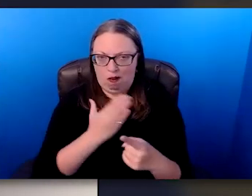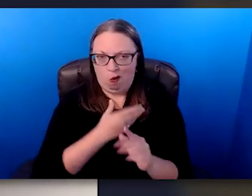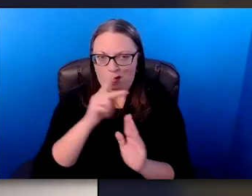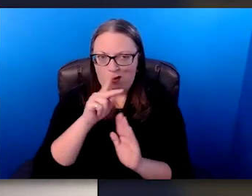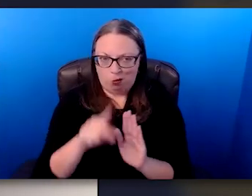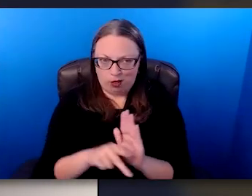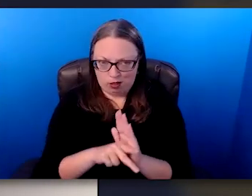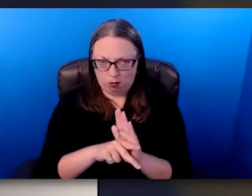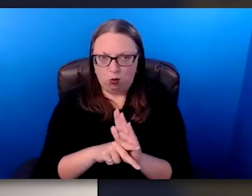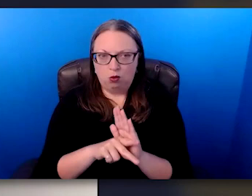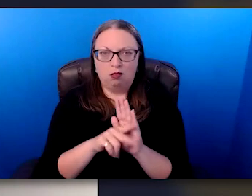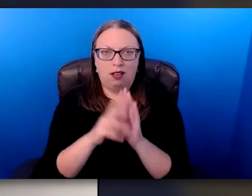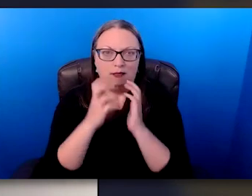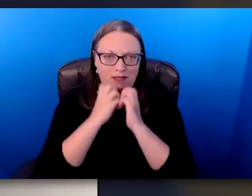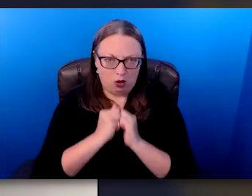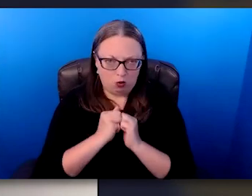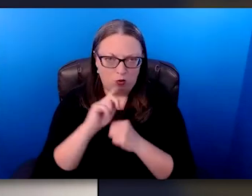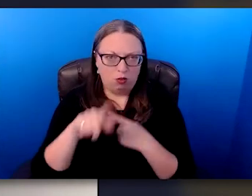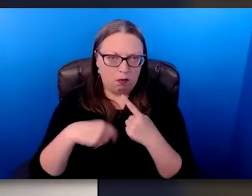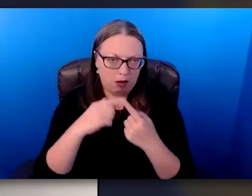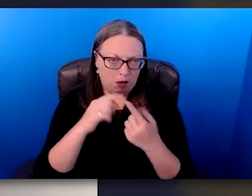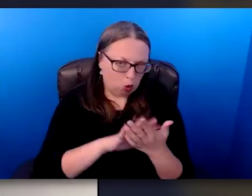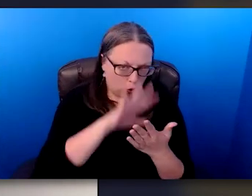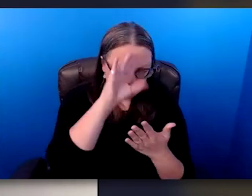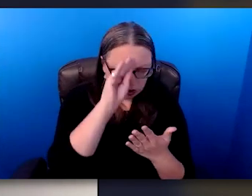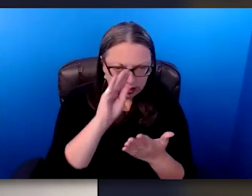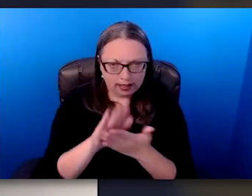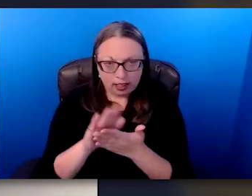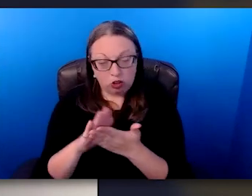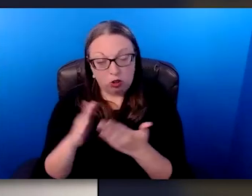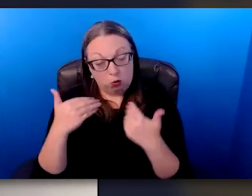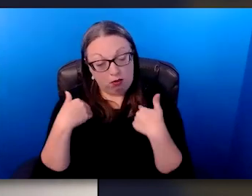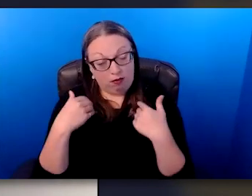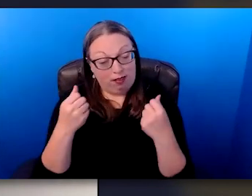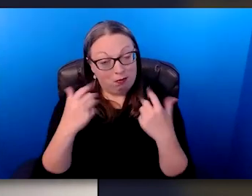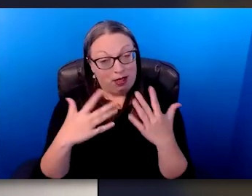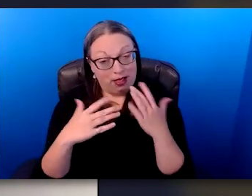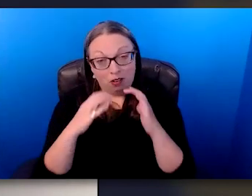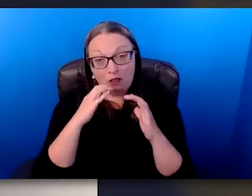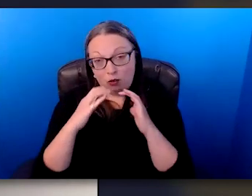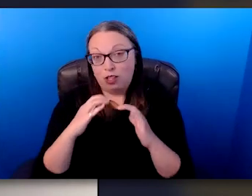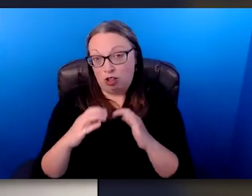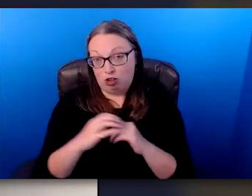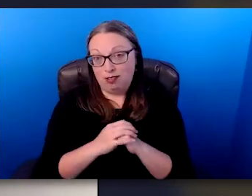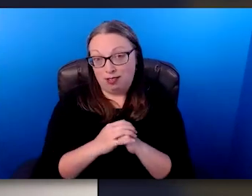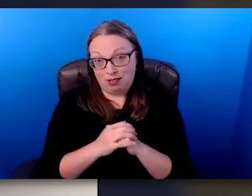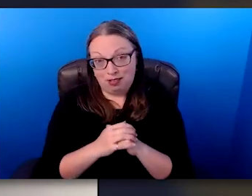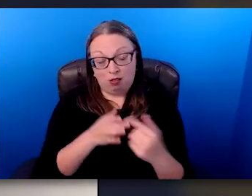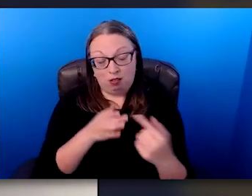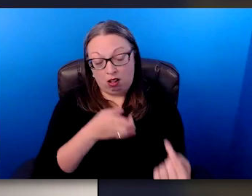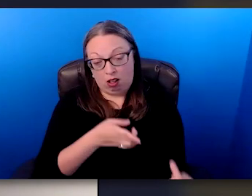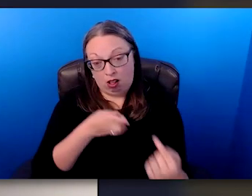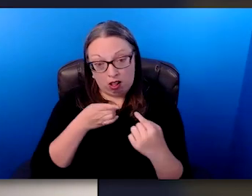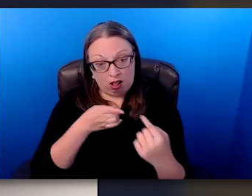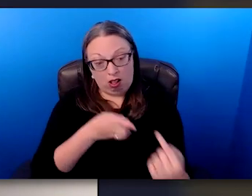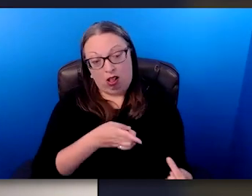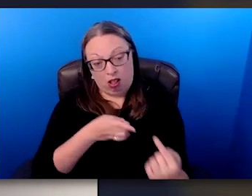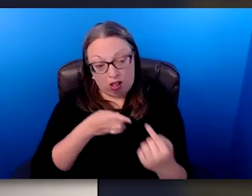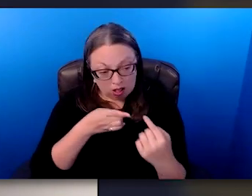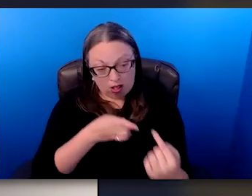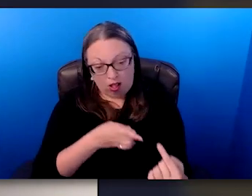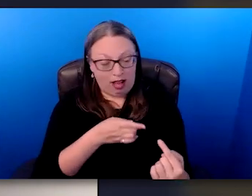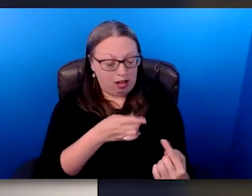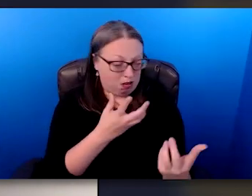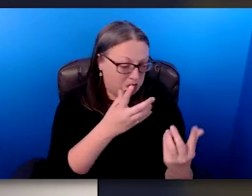teaching. And we've had many conversations in the Academic Integrity Office about this, going back and forth about whether or not we need to be more specific in our